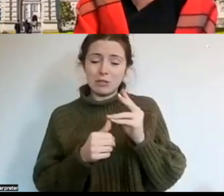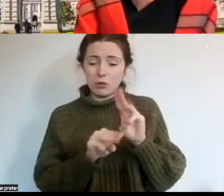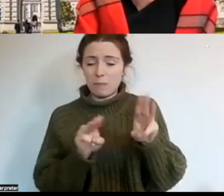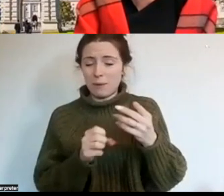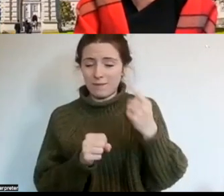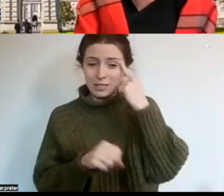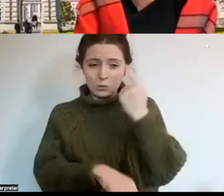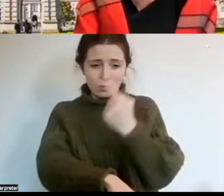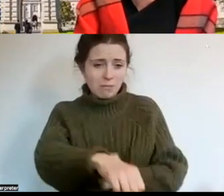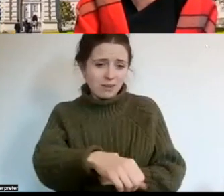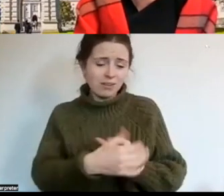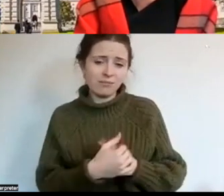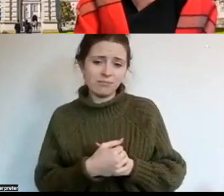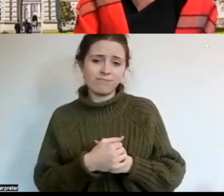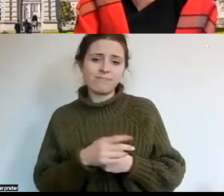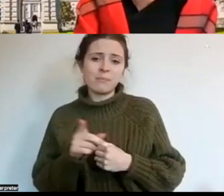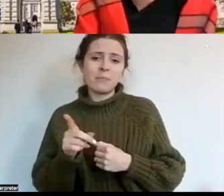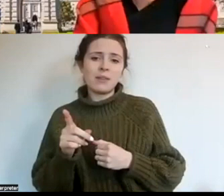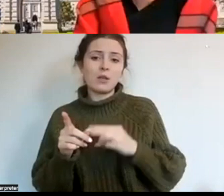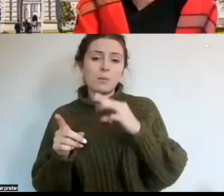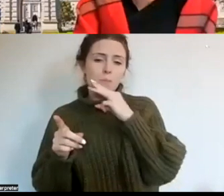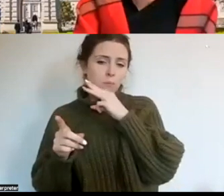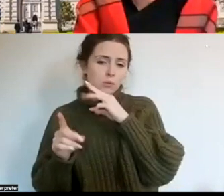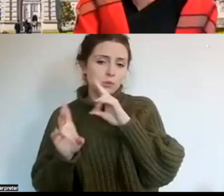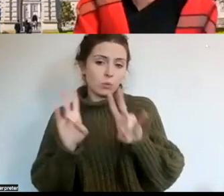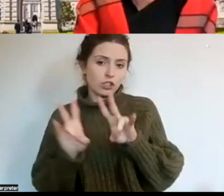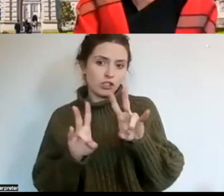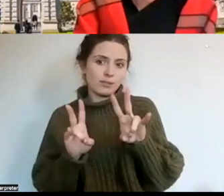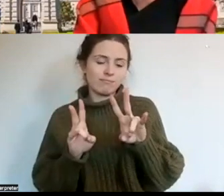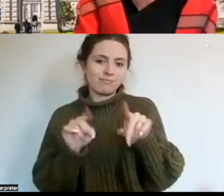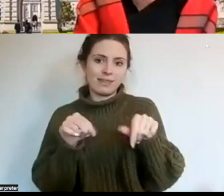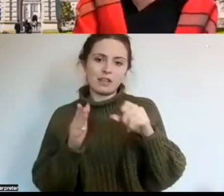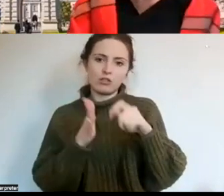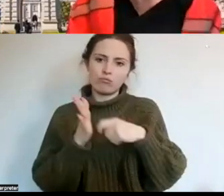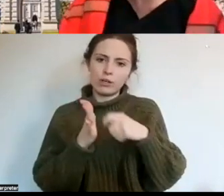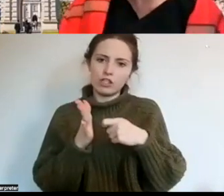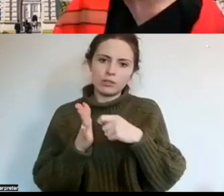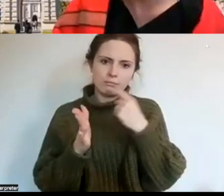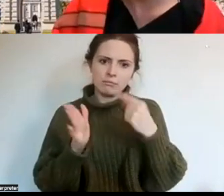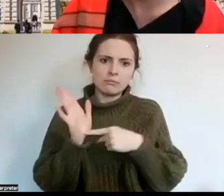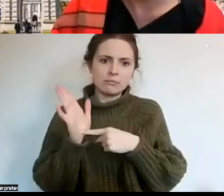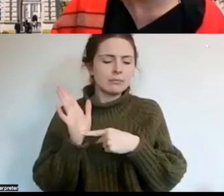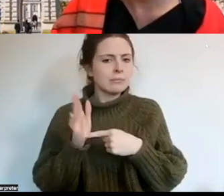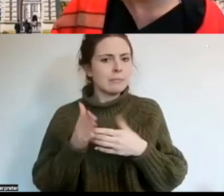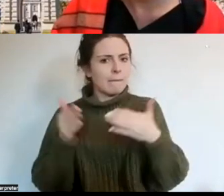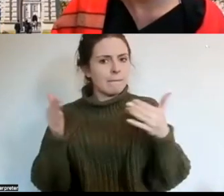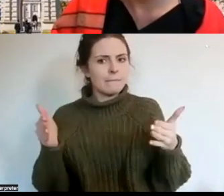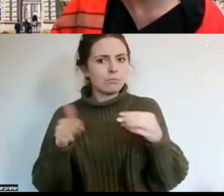And highlighted by this study as being a gap. So yeah, important to see how that can be addressed.